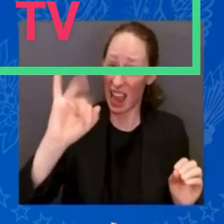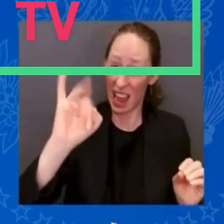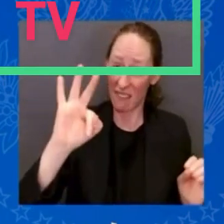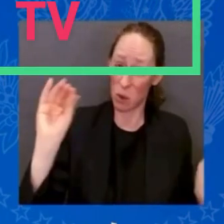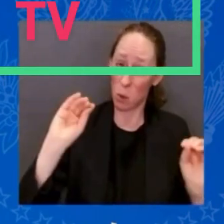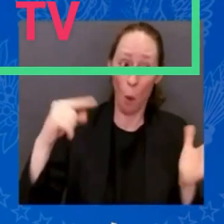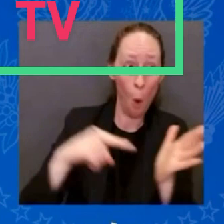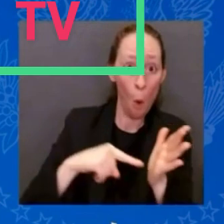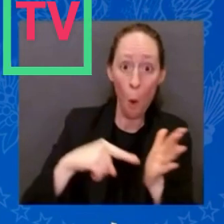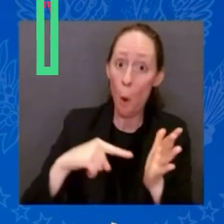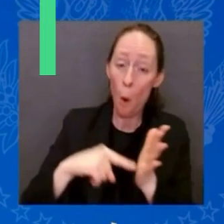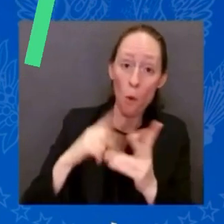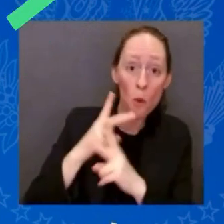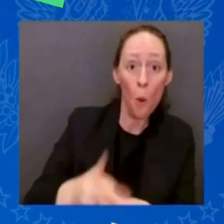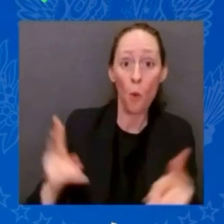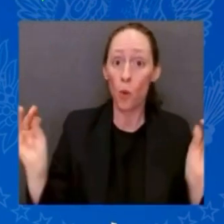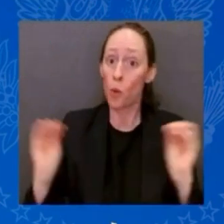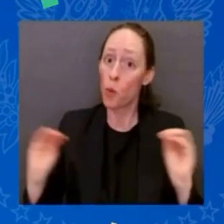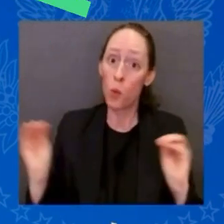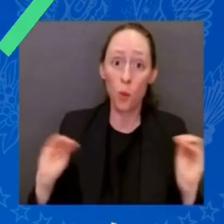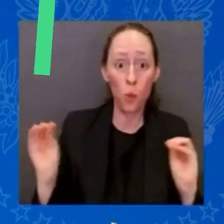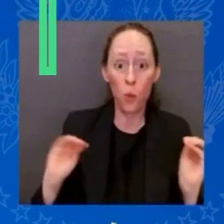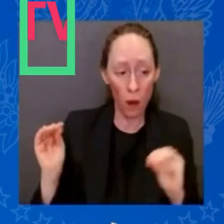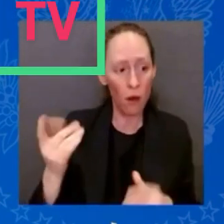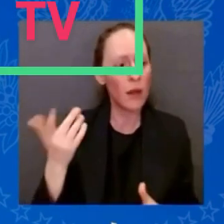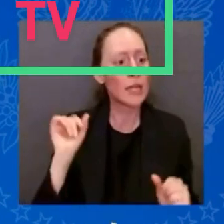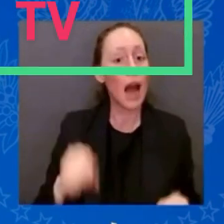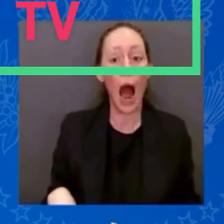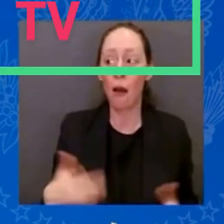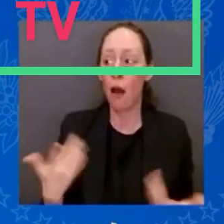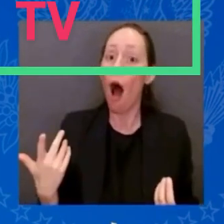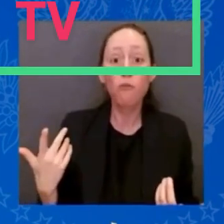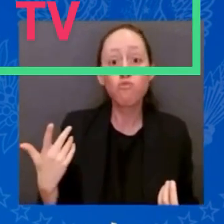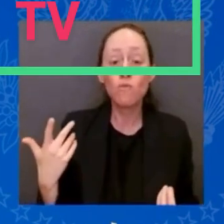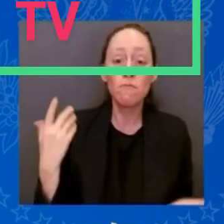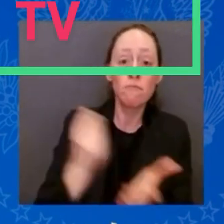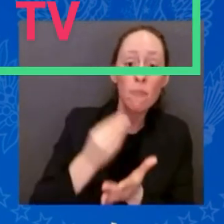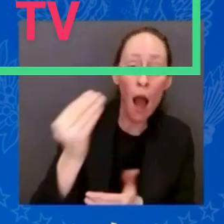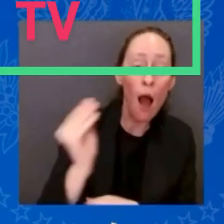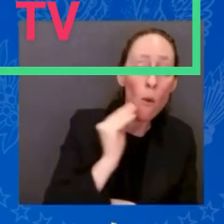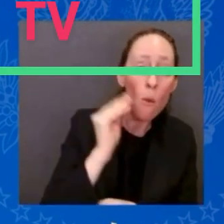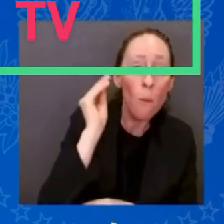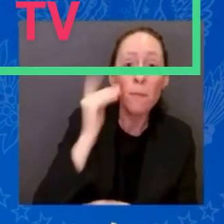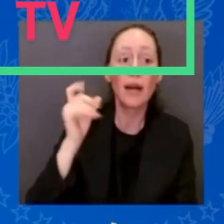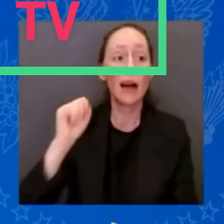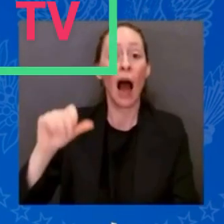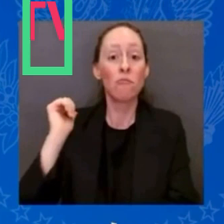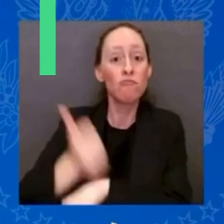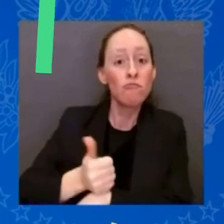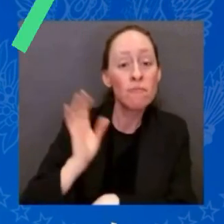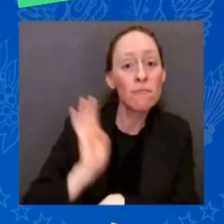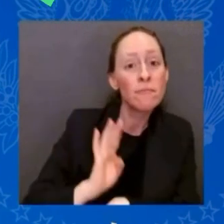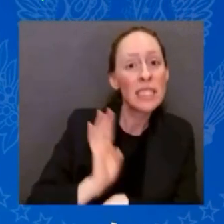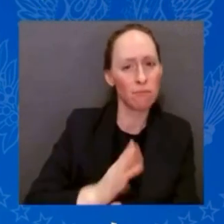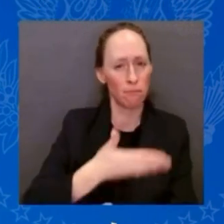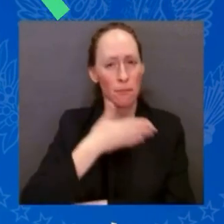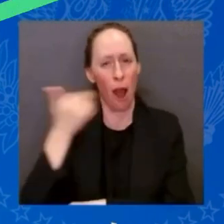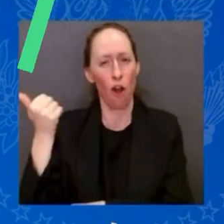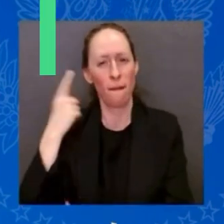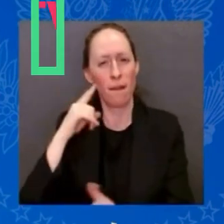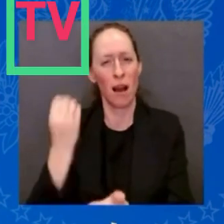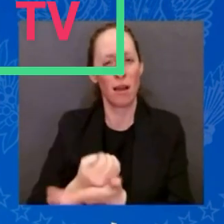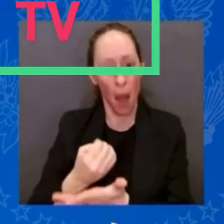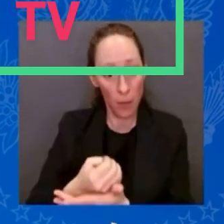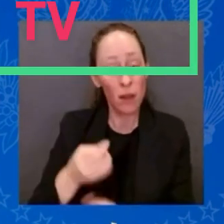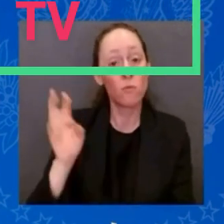start a family. Millions of people would have felt they could get on with their lives. These Republicans blocked all that. Now, in